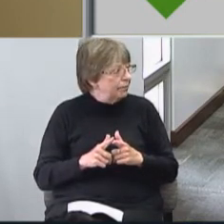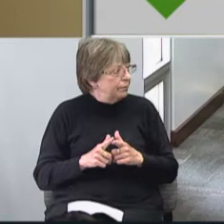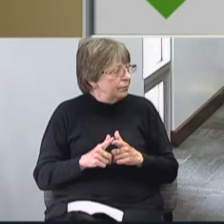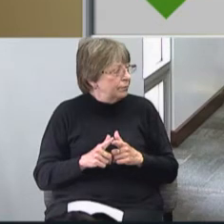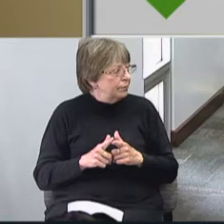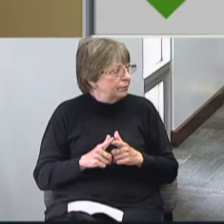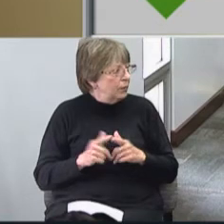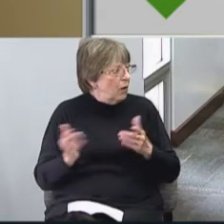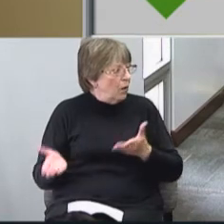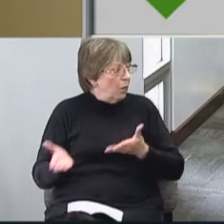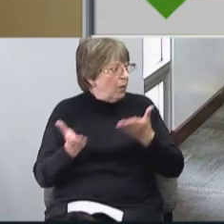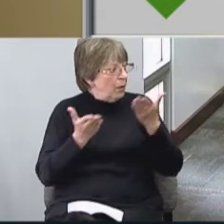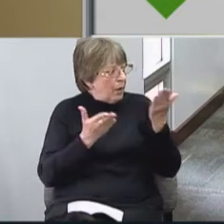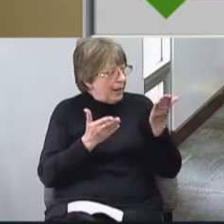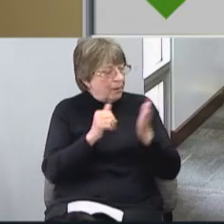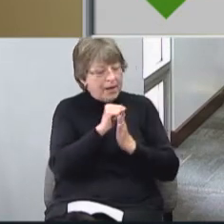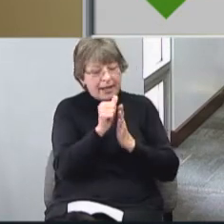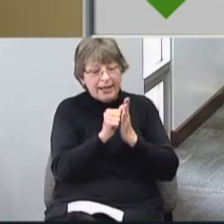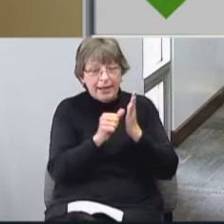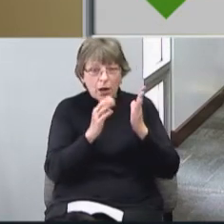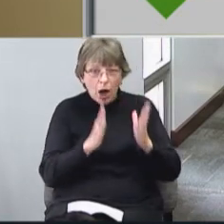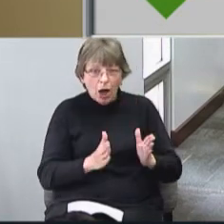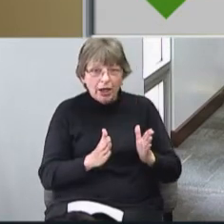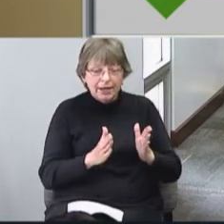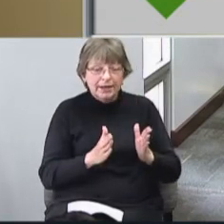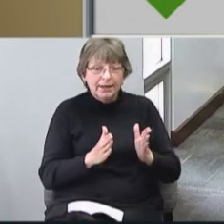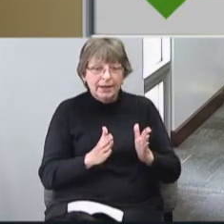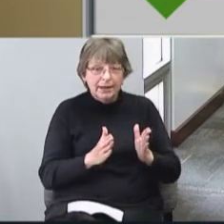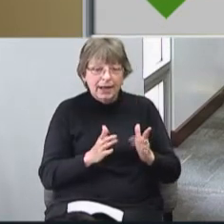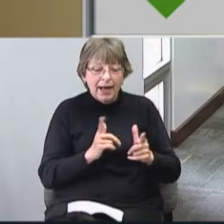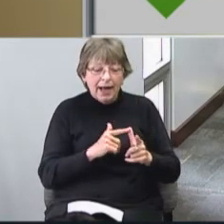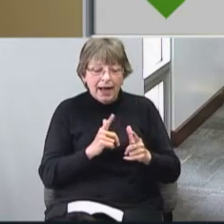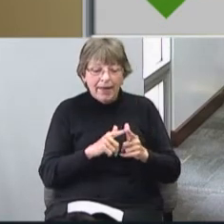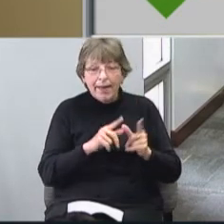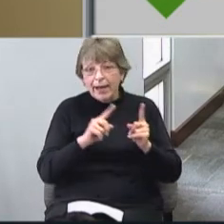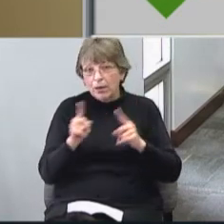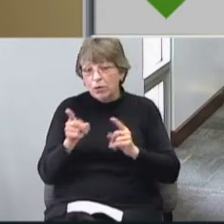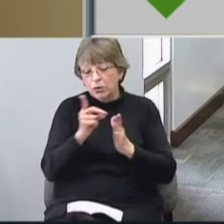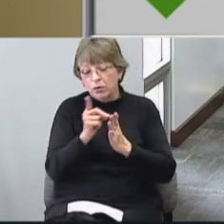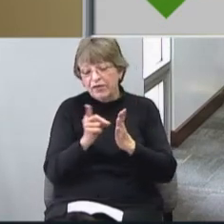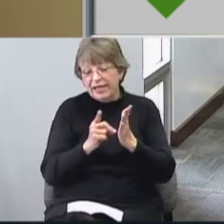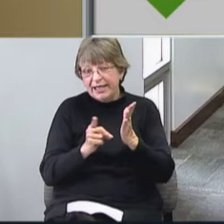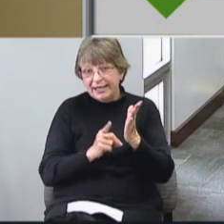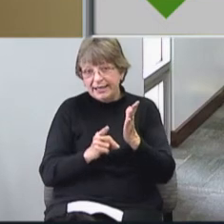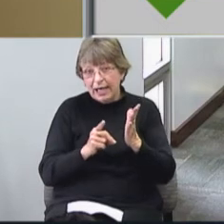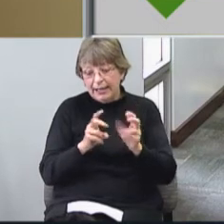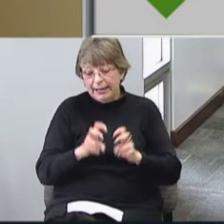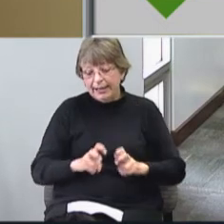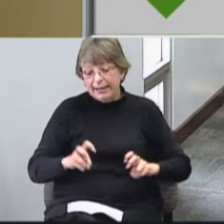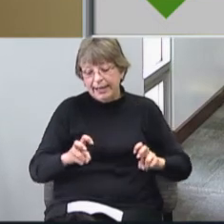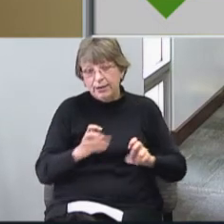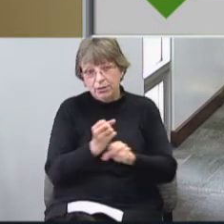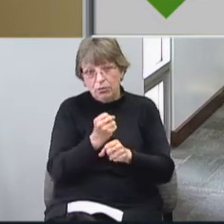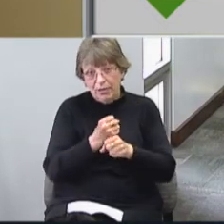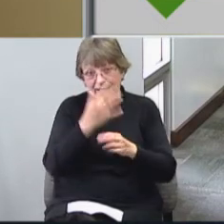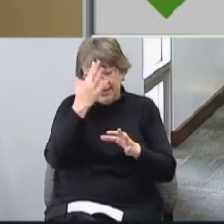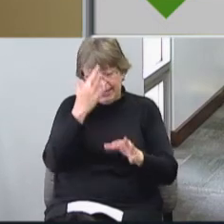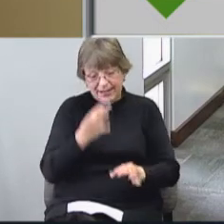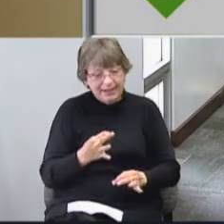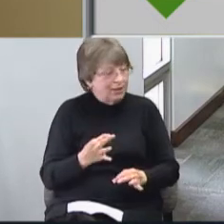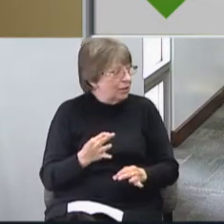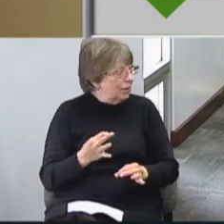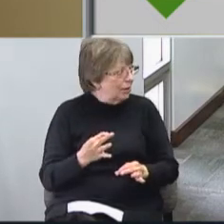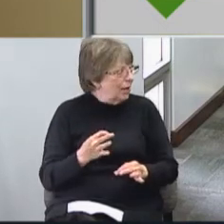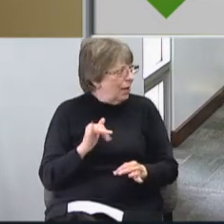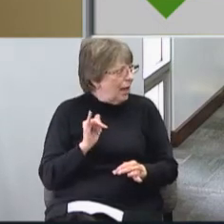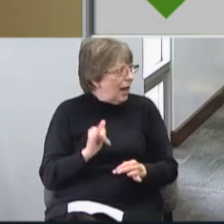is recommended by the selection committee or the jury that goes to the design council, who makes that determination, and